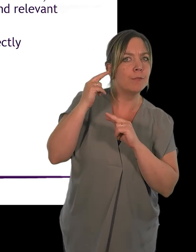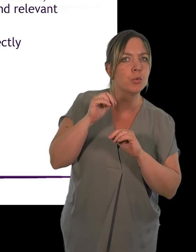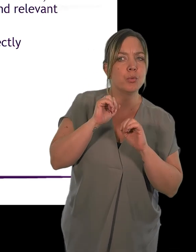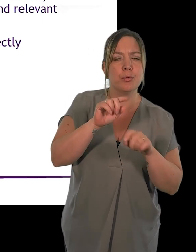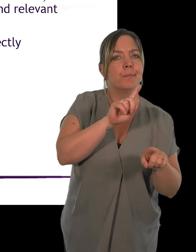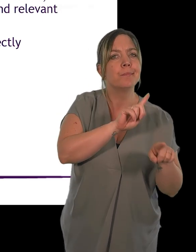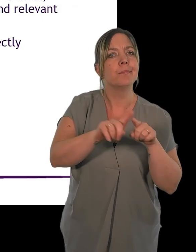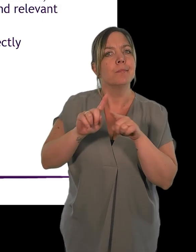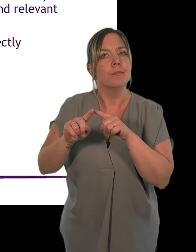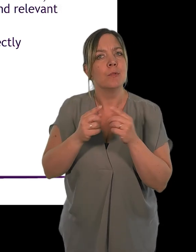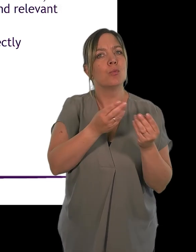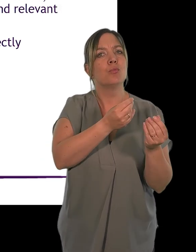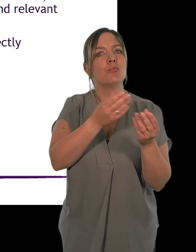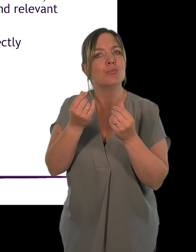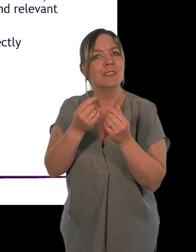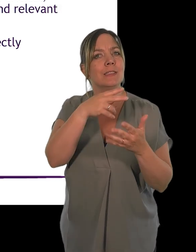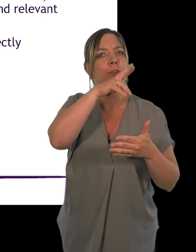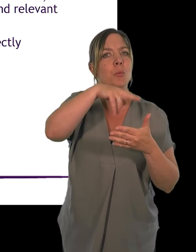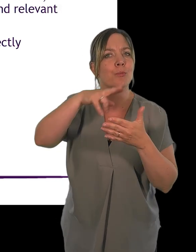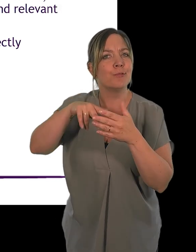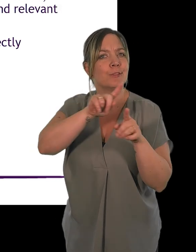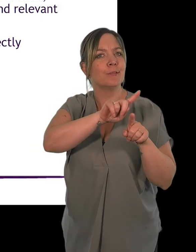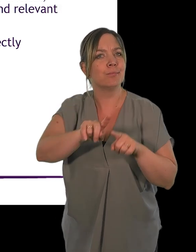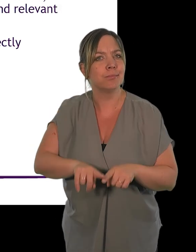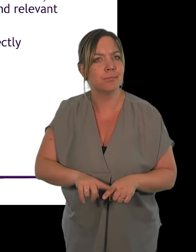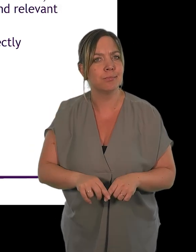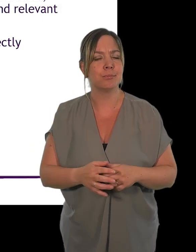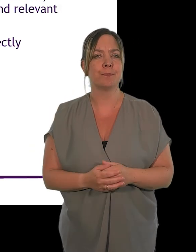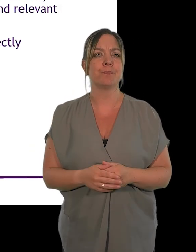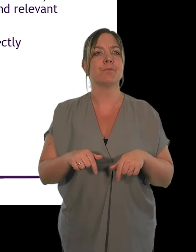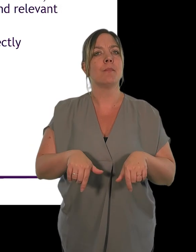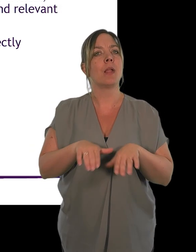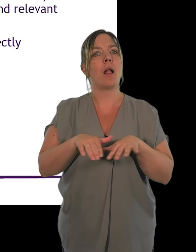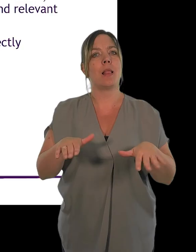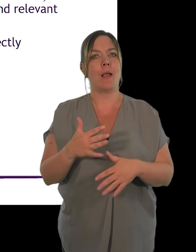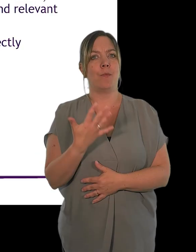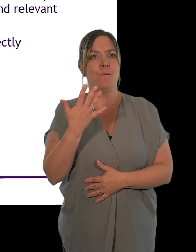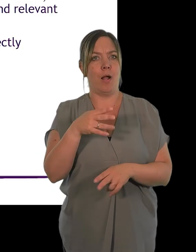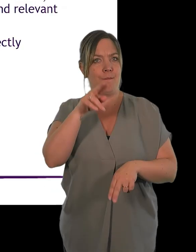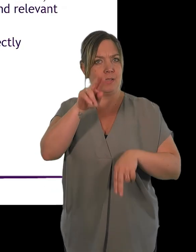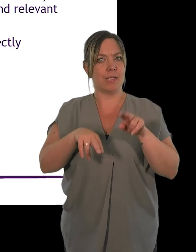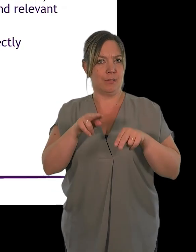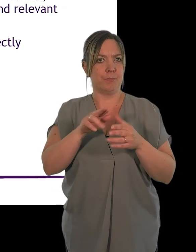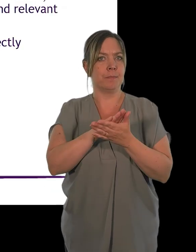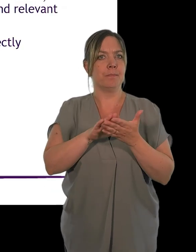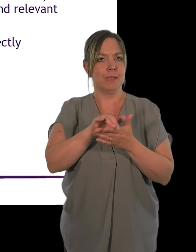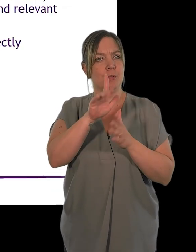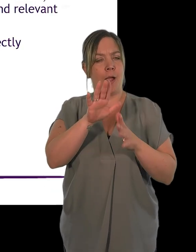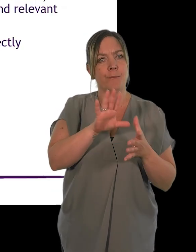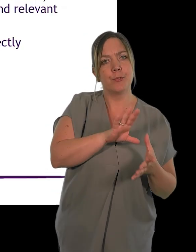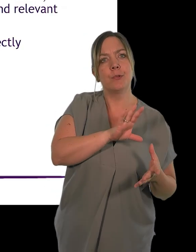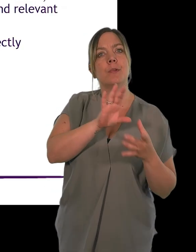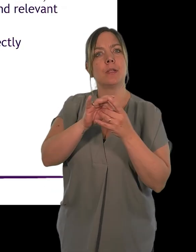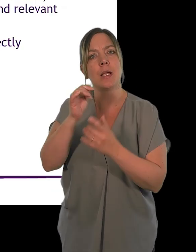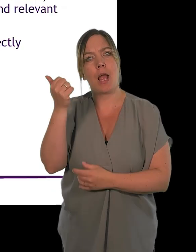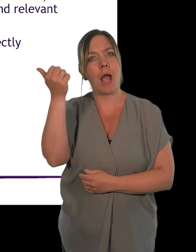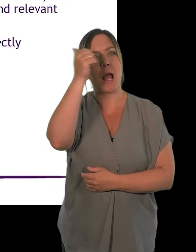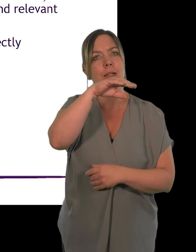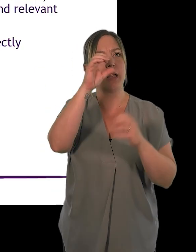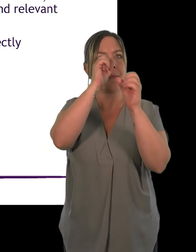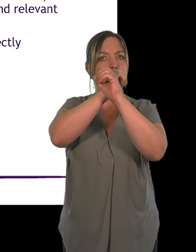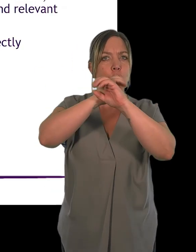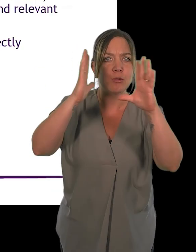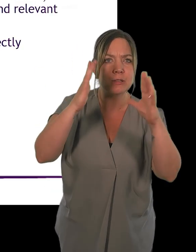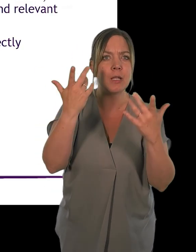resources. For the Level 5 assessments, you will need to relate to academic concepts, theories,